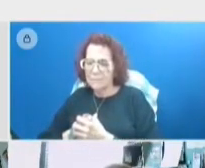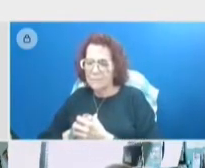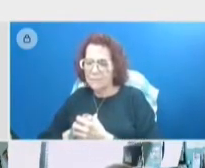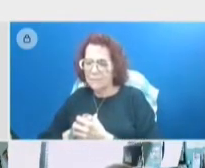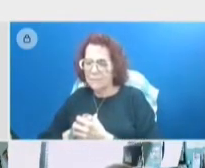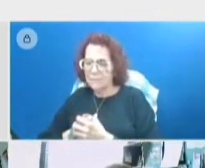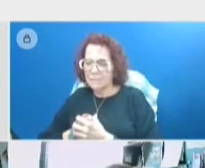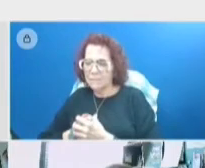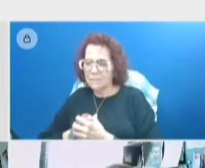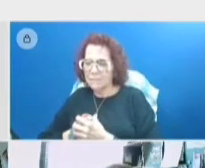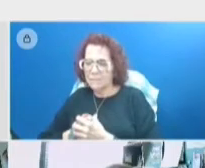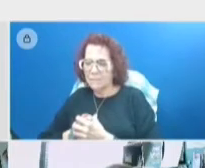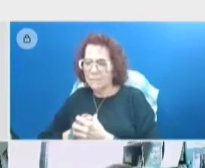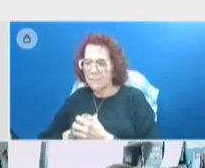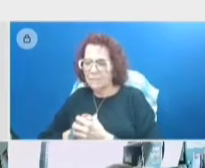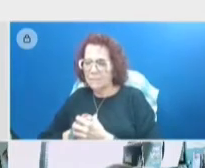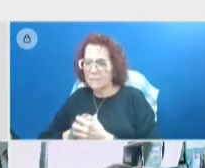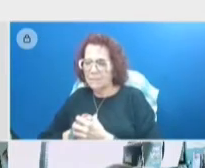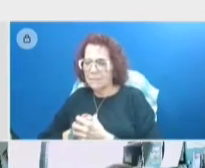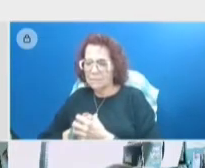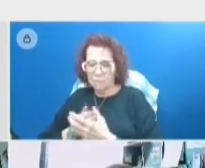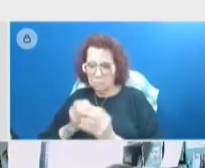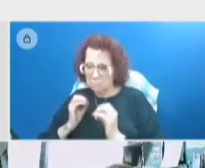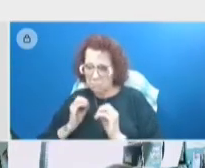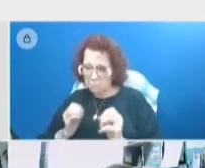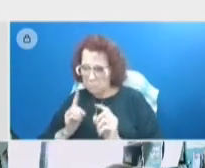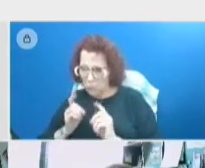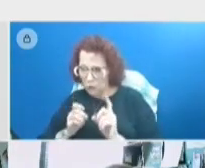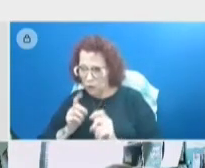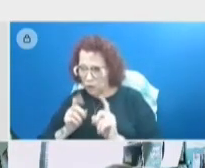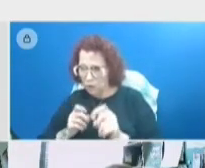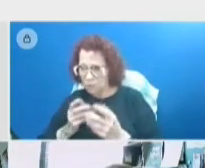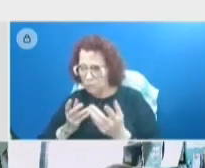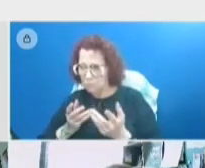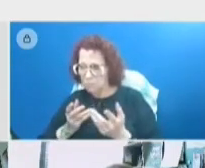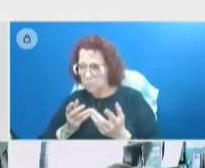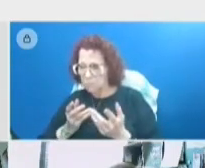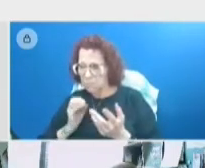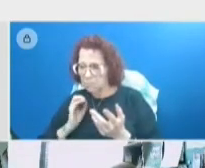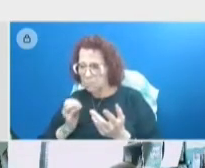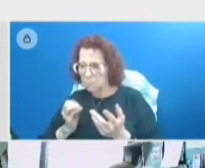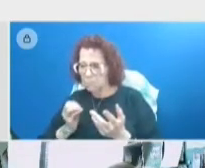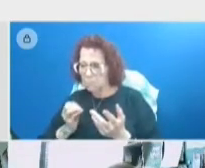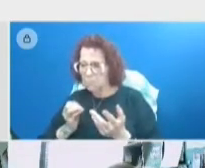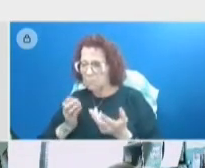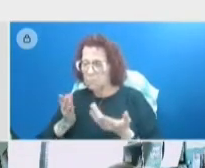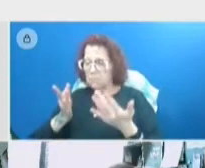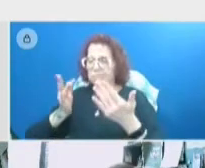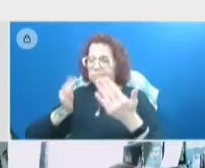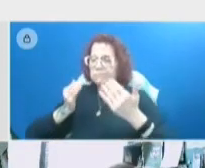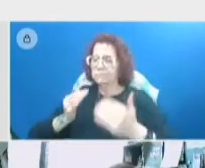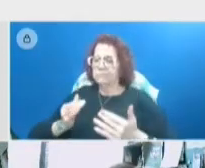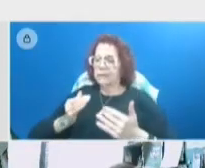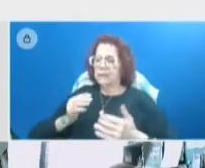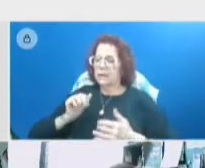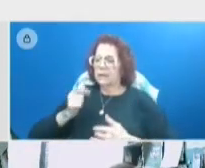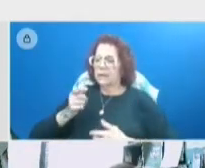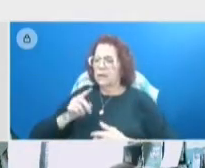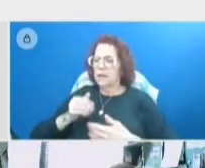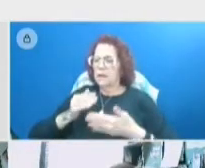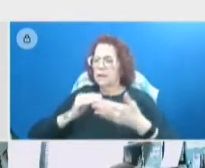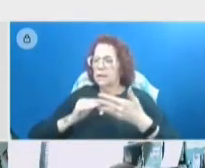All right, well, there being no questions, we move to the next item on our list, which is enforcement.